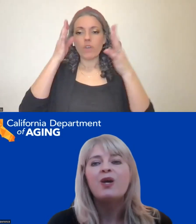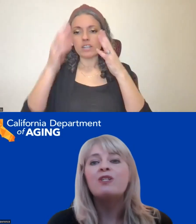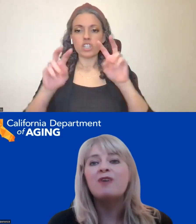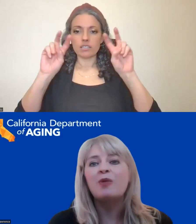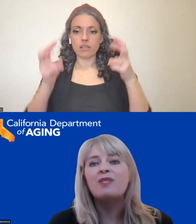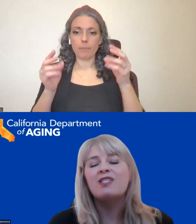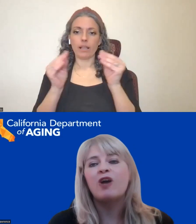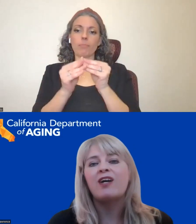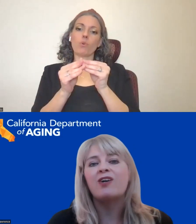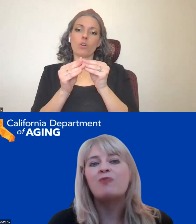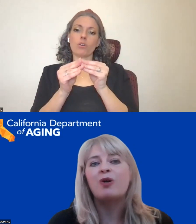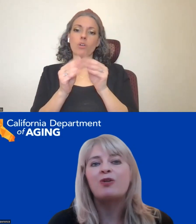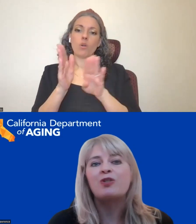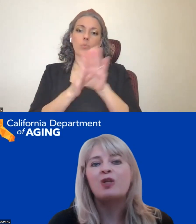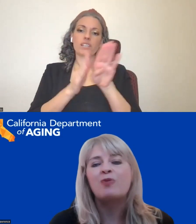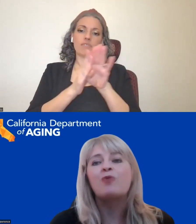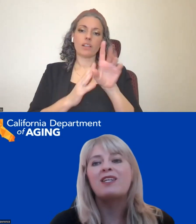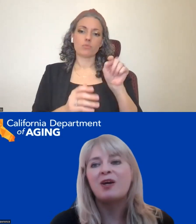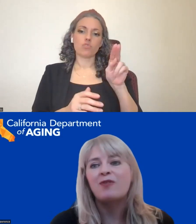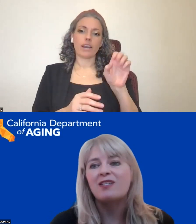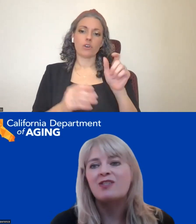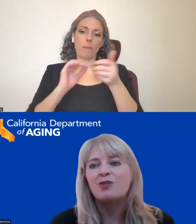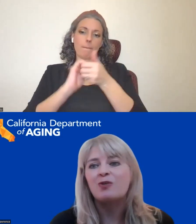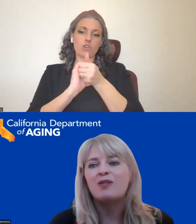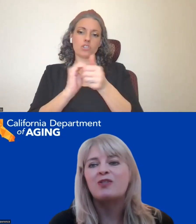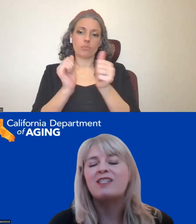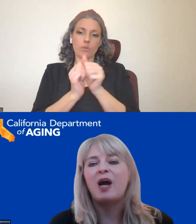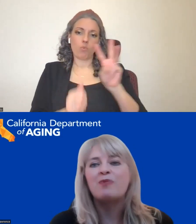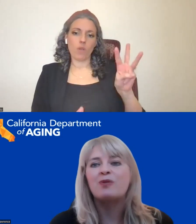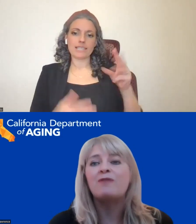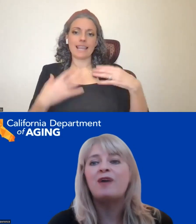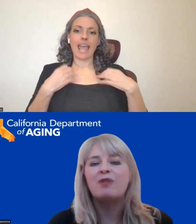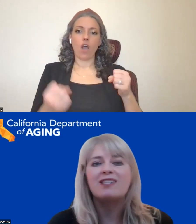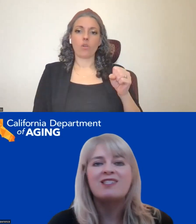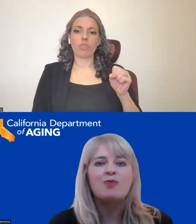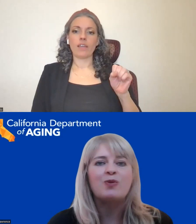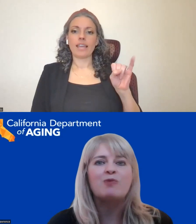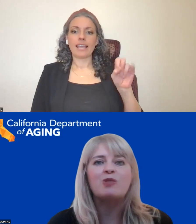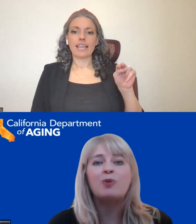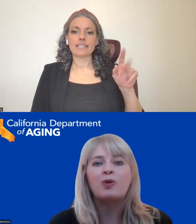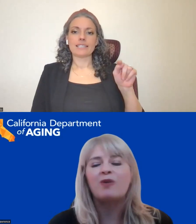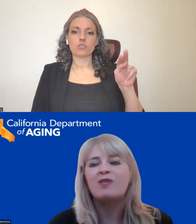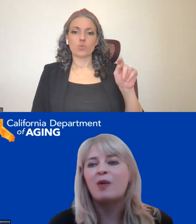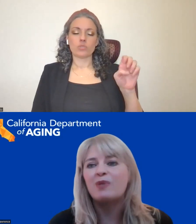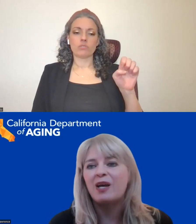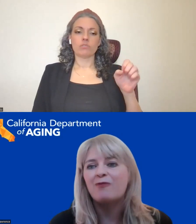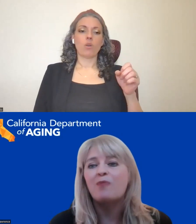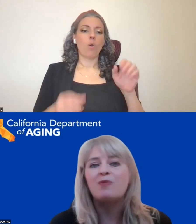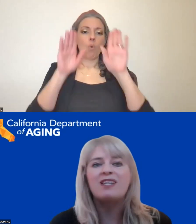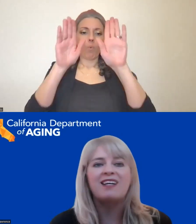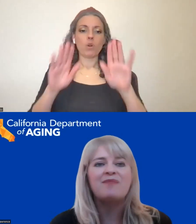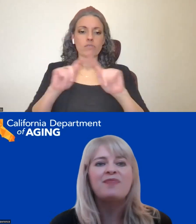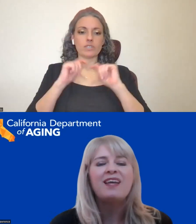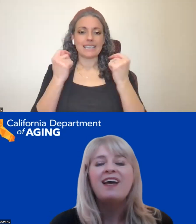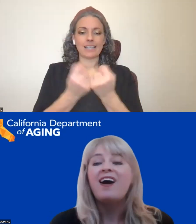more. We developed this tracker in partnership with the West Health Institute, who has just an absolutely fabulous team who has been supportive of the MPA from